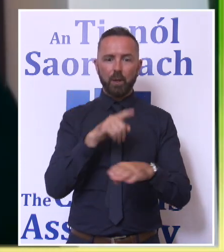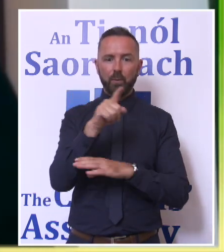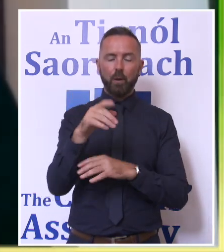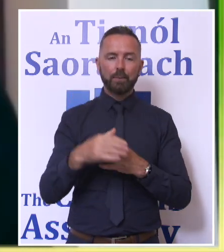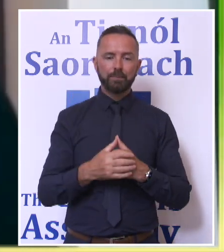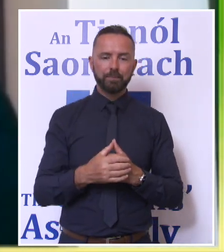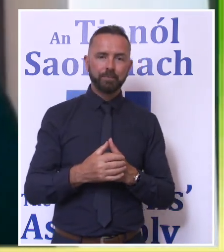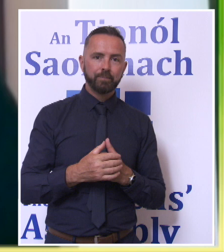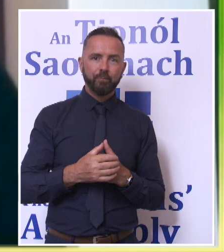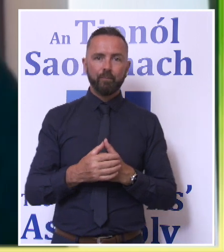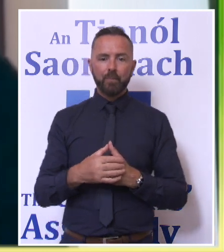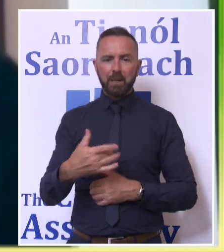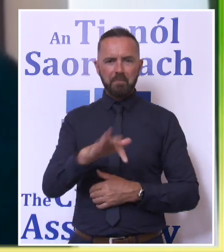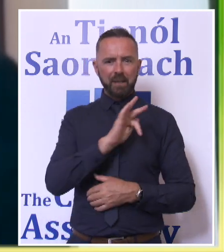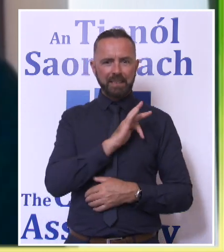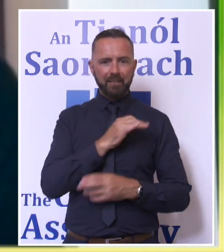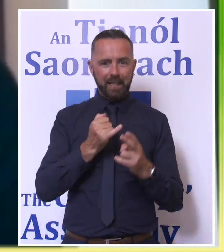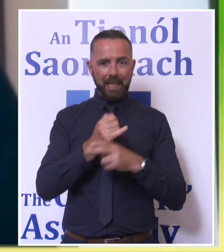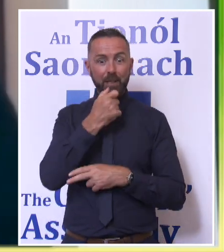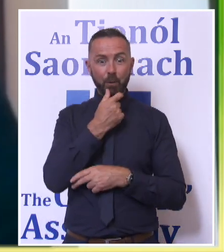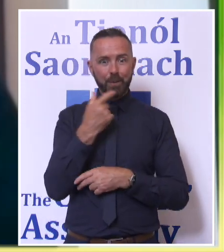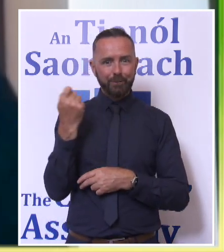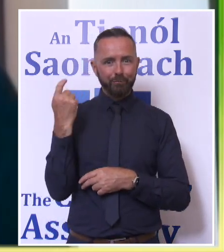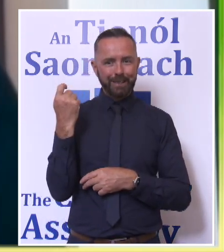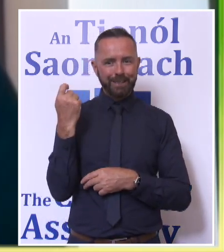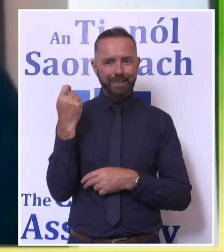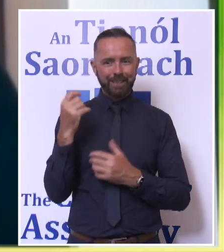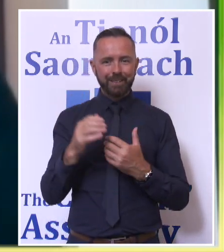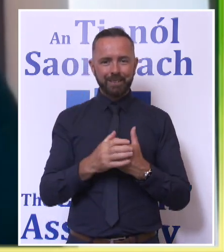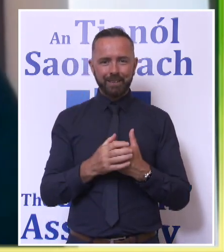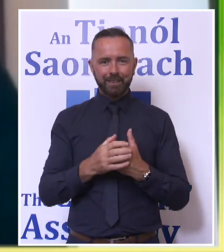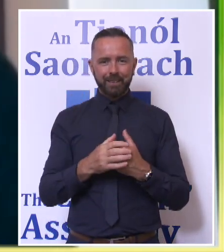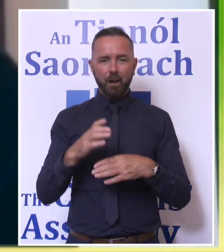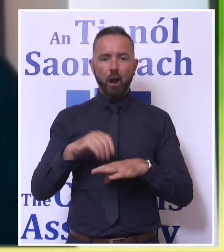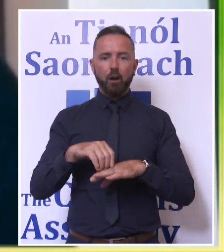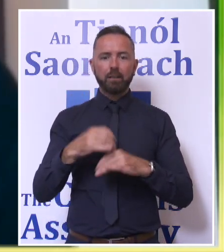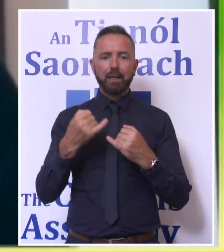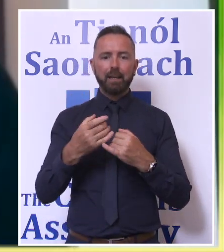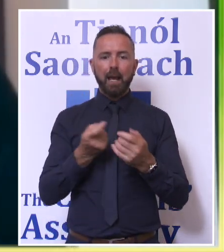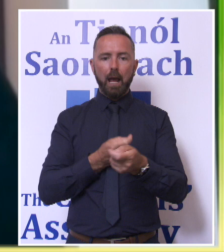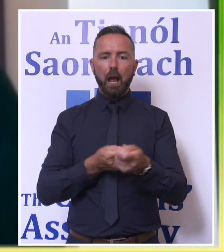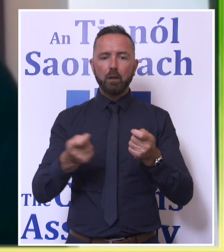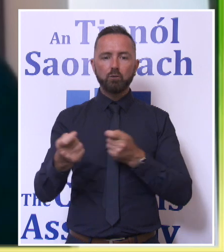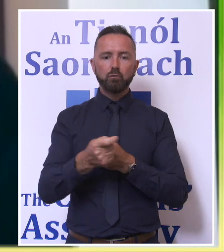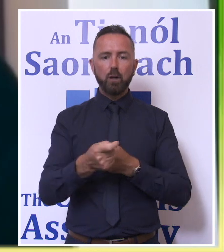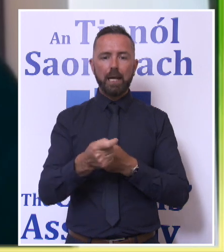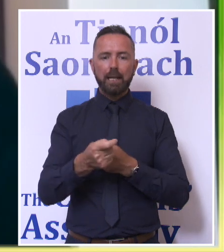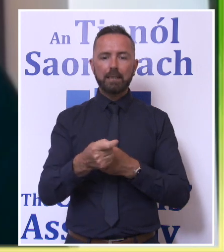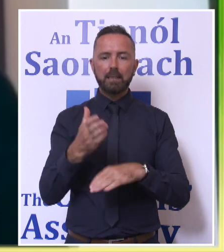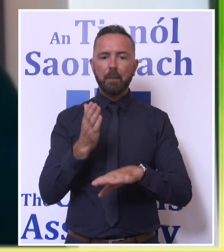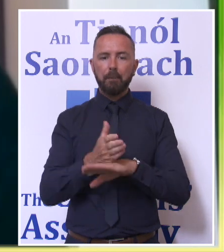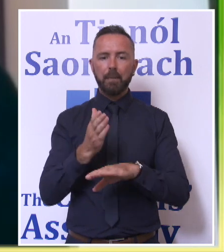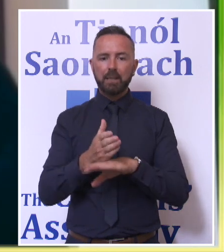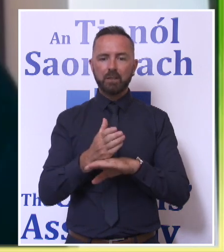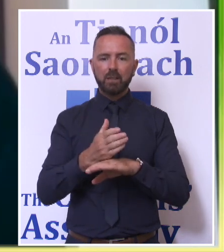was in Dublin in person recently on a joint trade mission with the Mayor of the Liverpool City region. It was the first